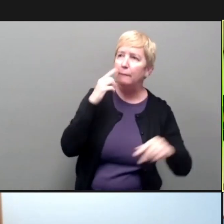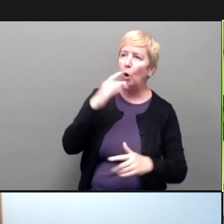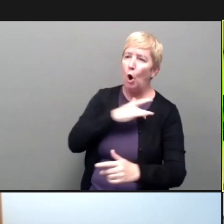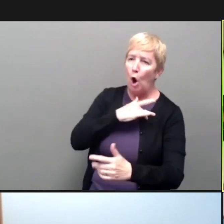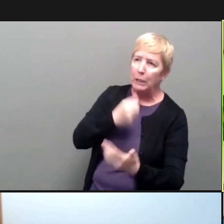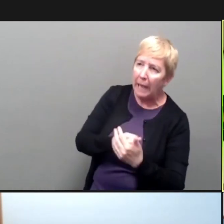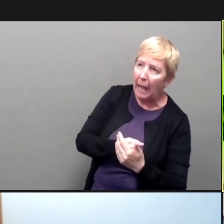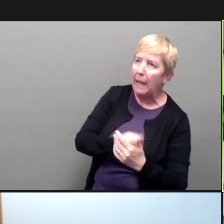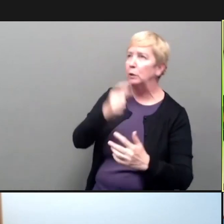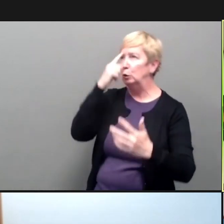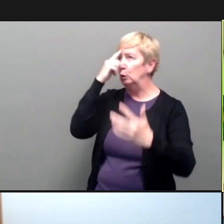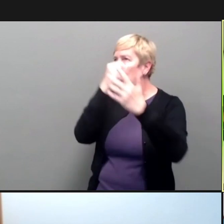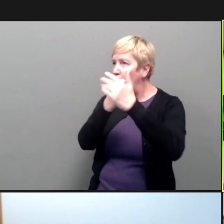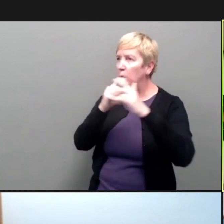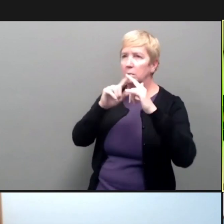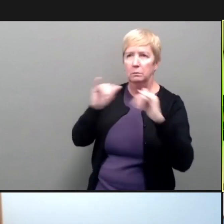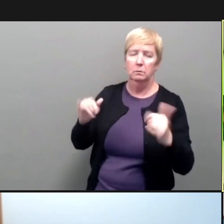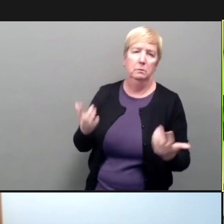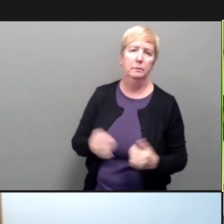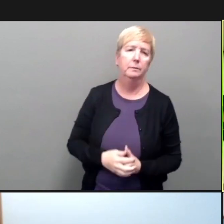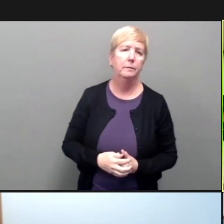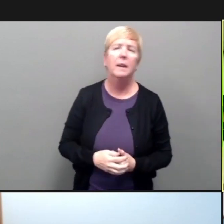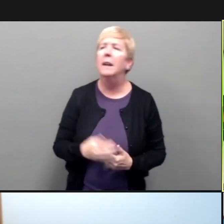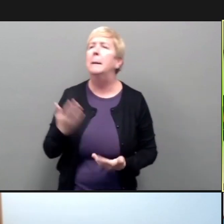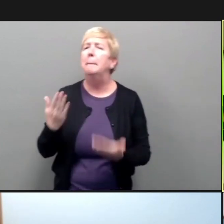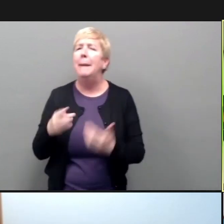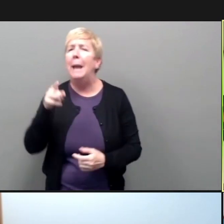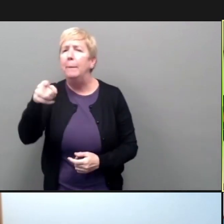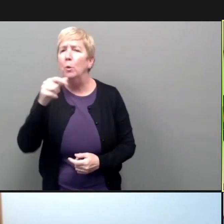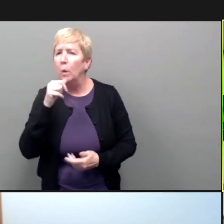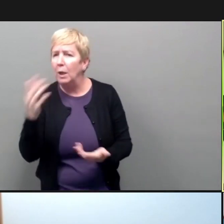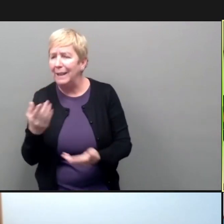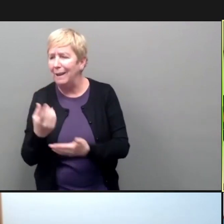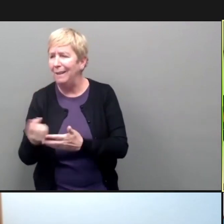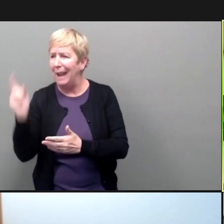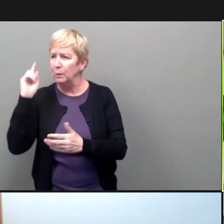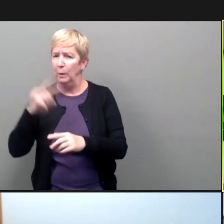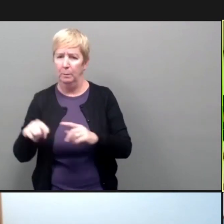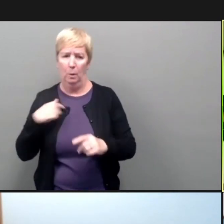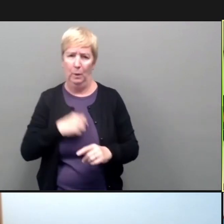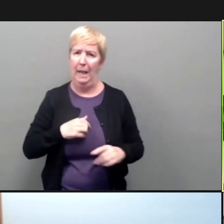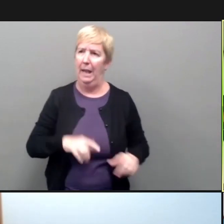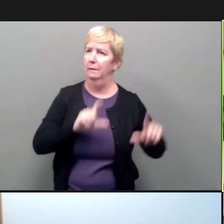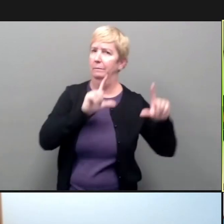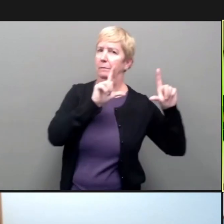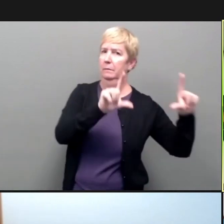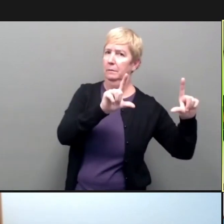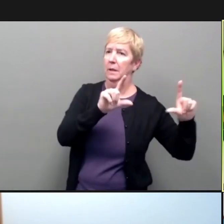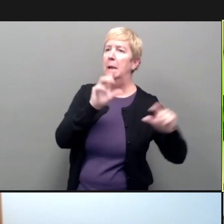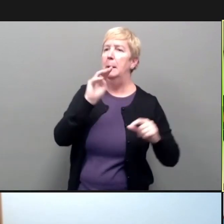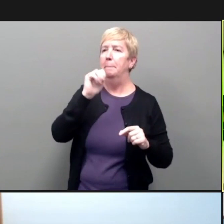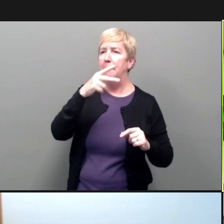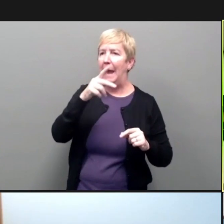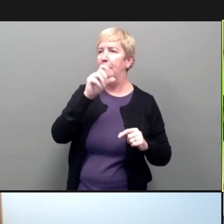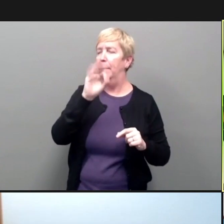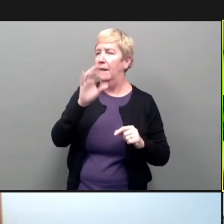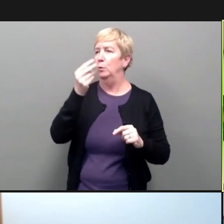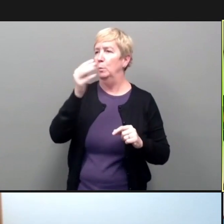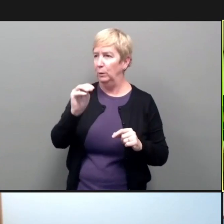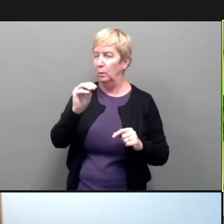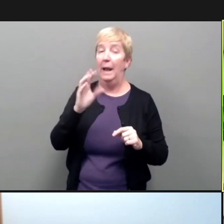have now. As you might not have been here last week, we presented a slide that showed Napa, New Mexico, and the number of